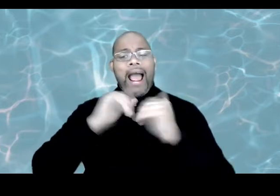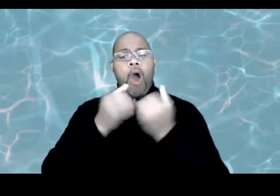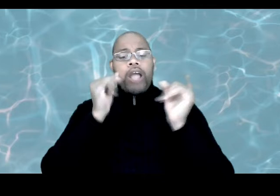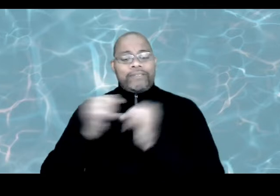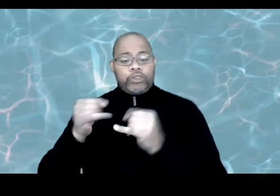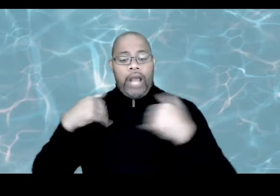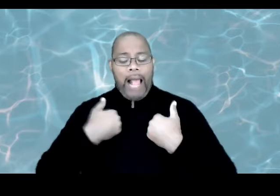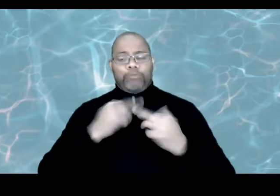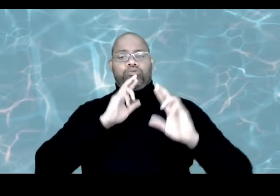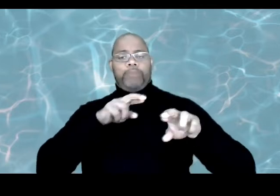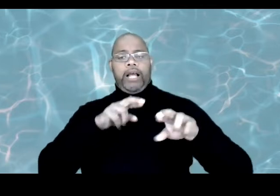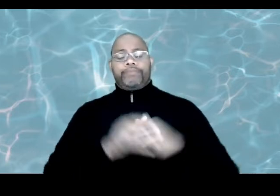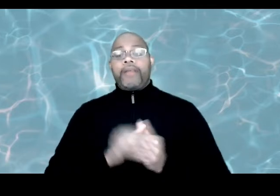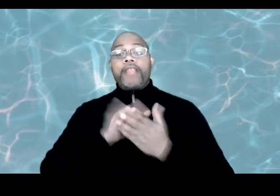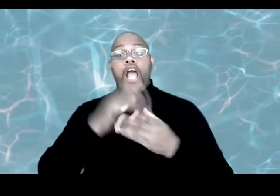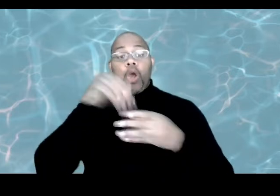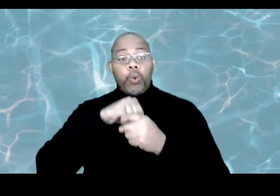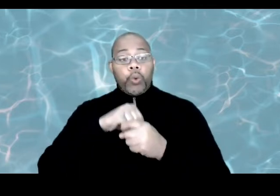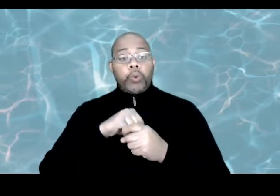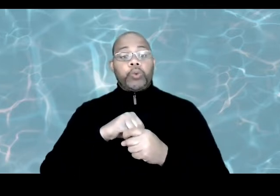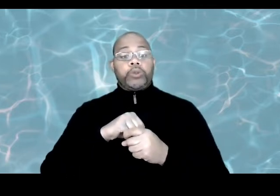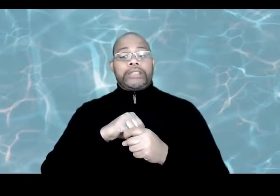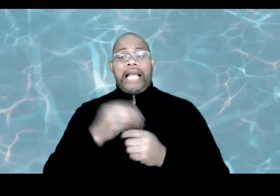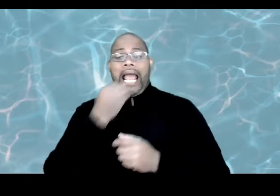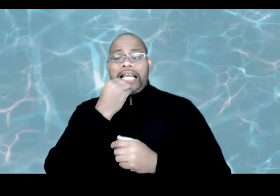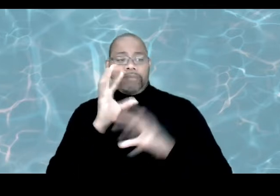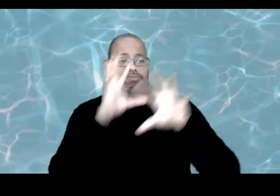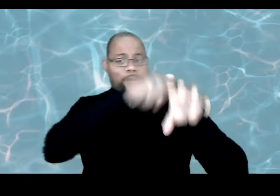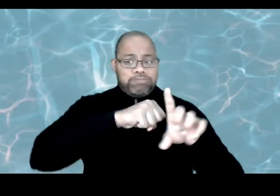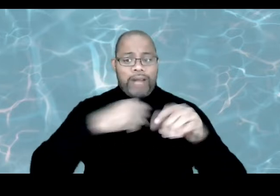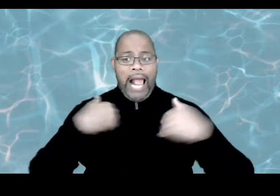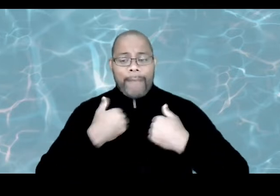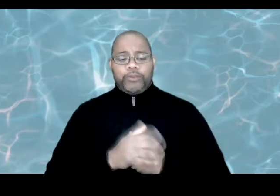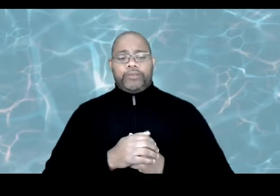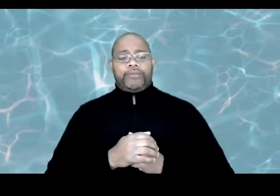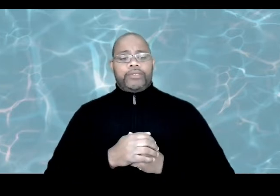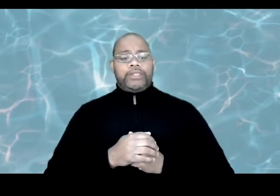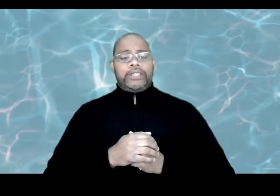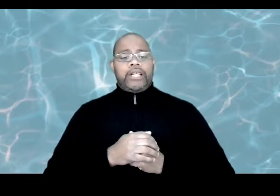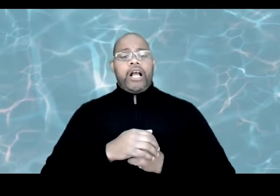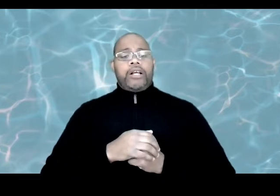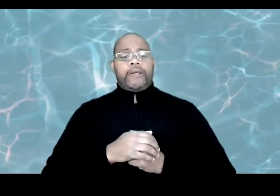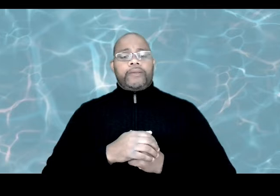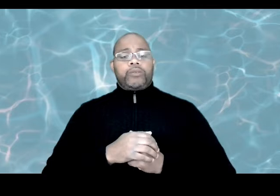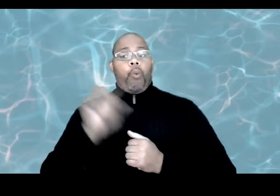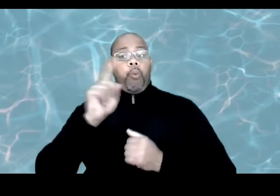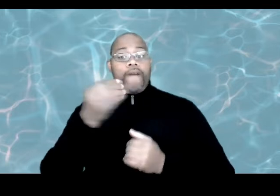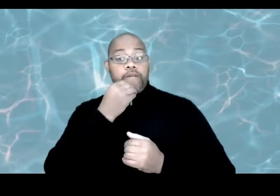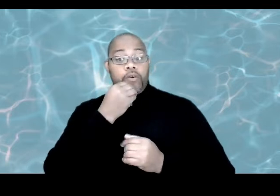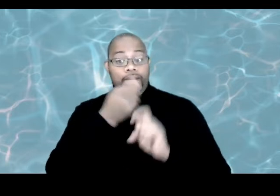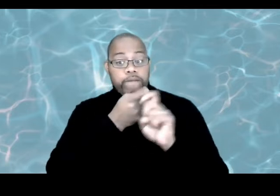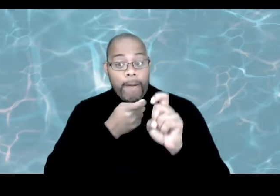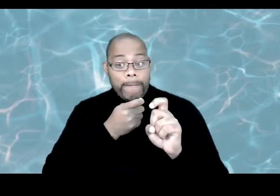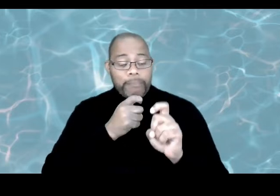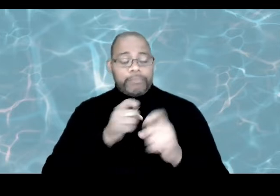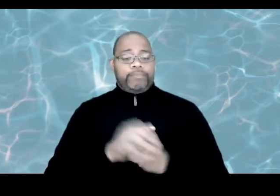how an individual species responds. And that includes the predators that are present in the species and whether they're eating that species or not, where that